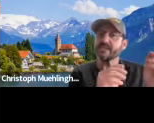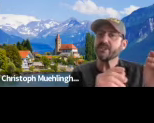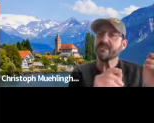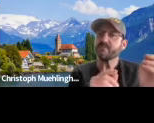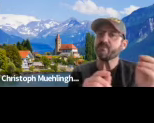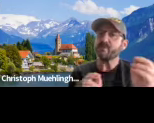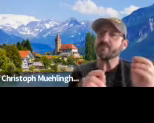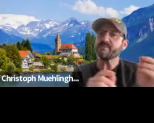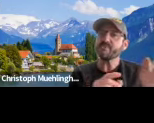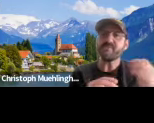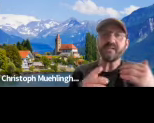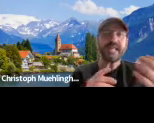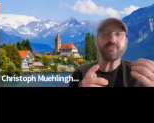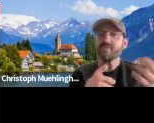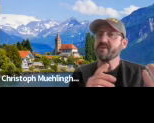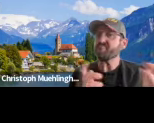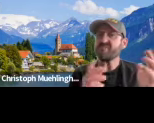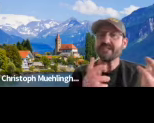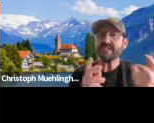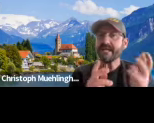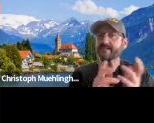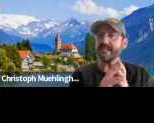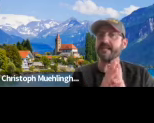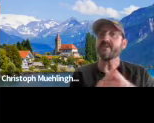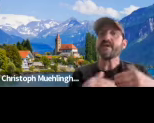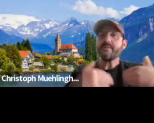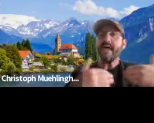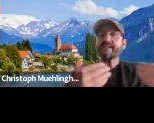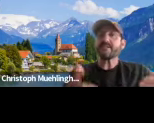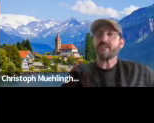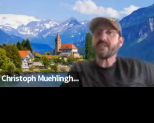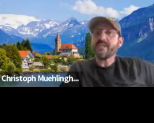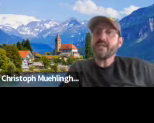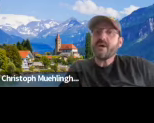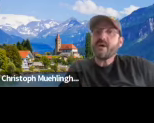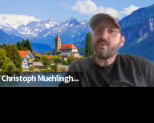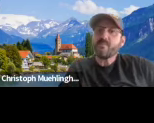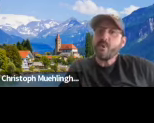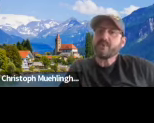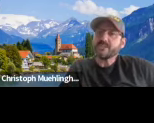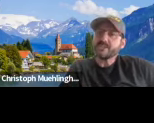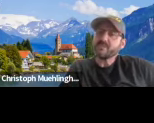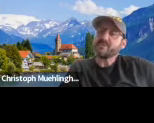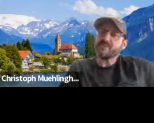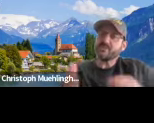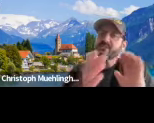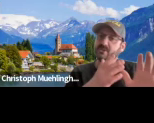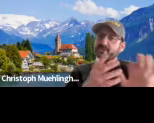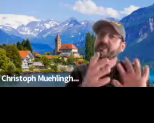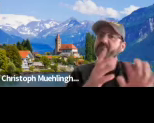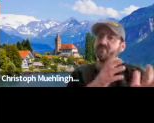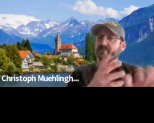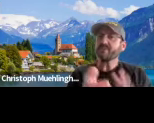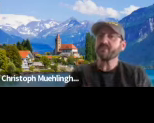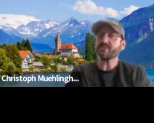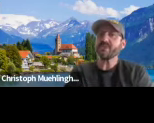adrenaline trickles into the bloodstream and you feel it like 30, 60 seconds later. That's the hormonal system. So you can see the sort of